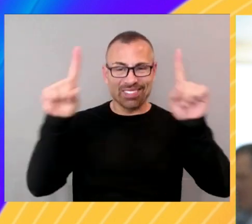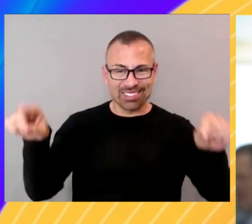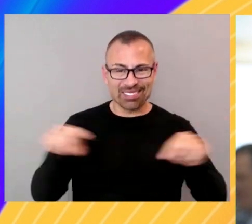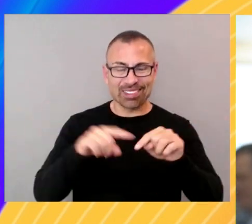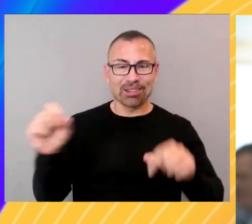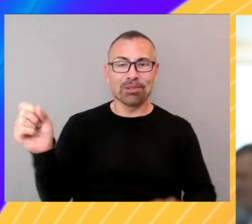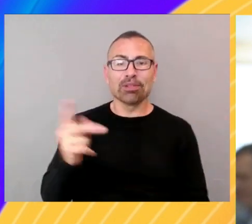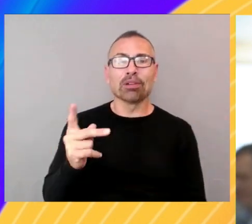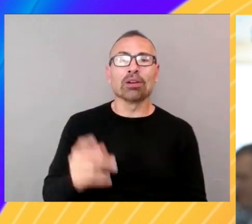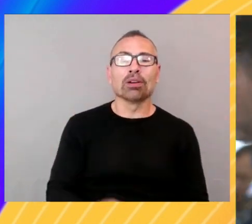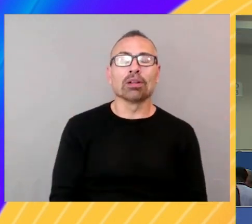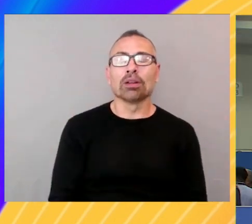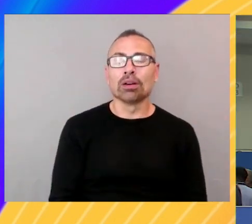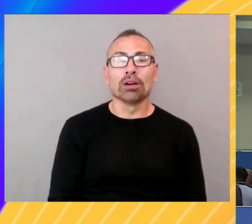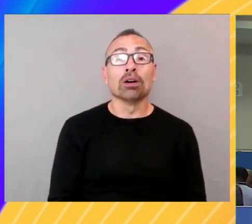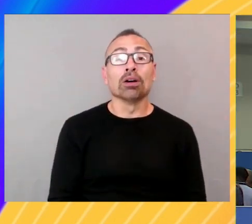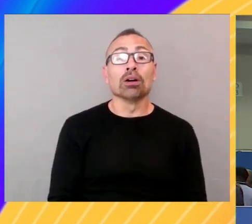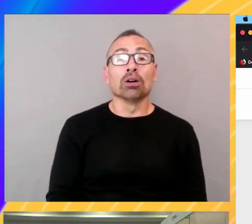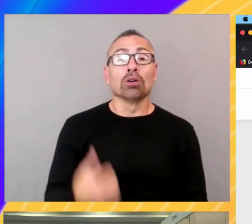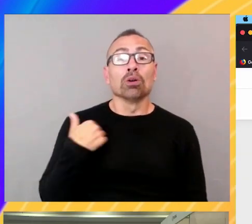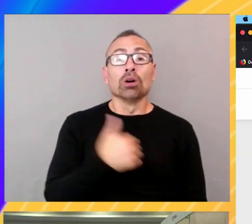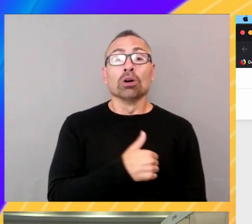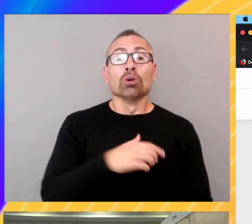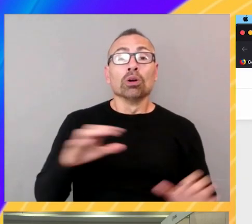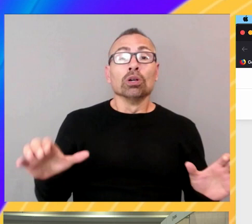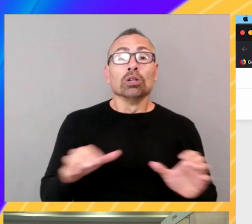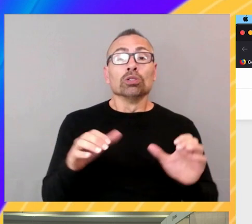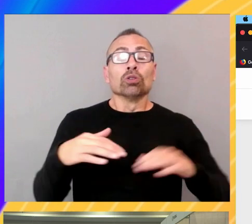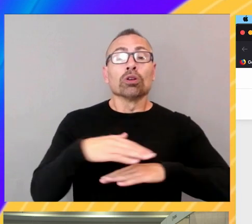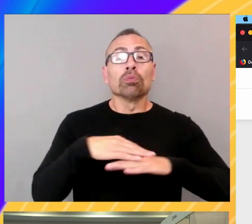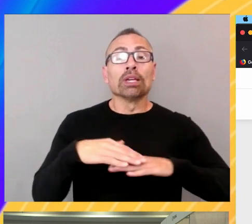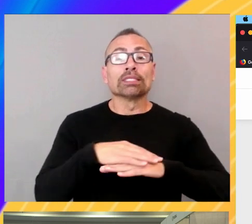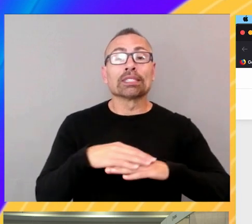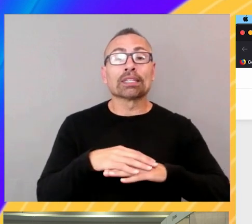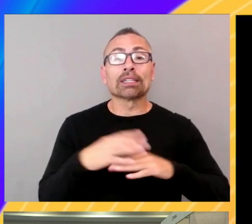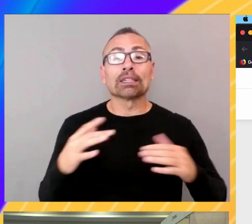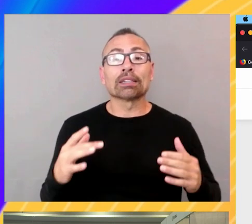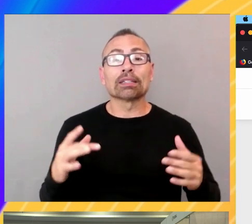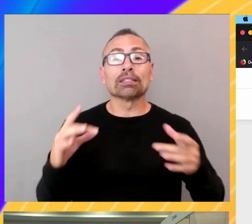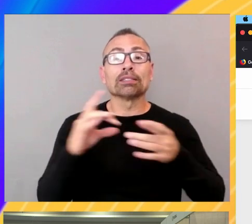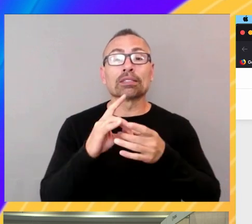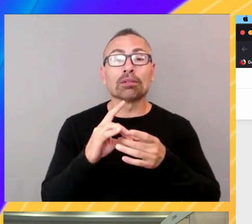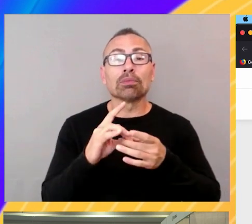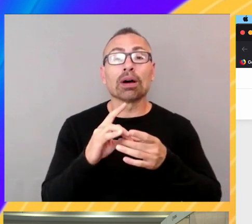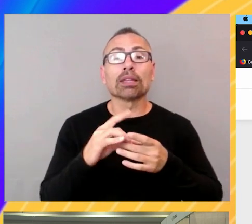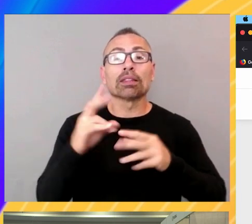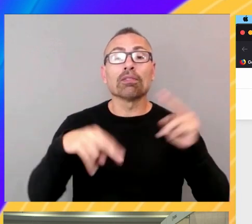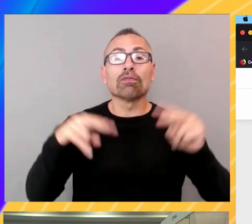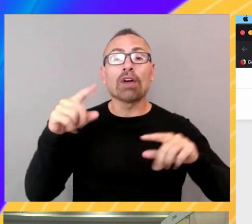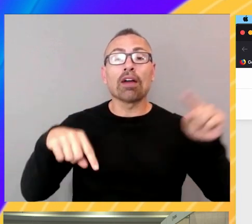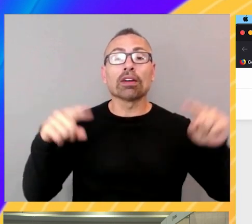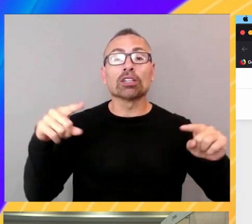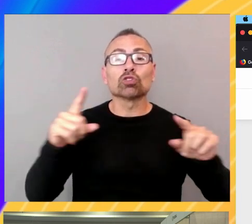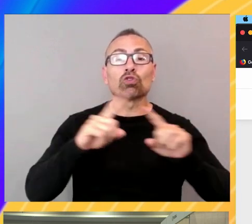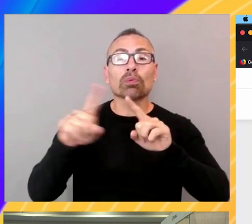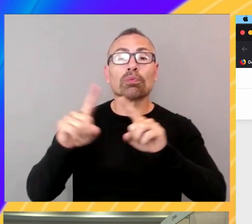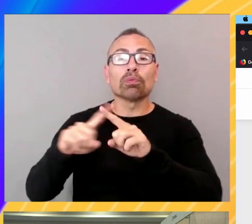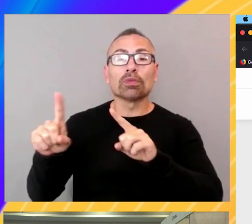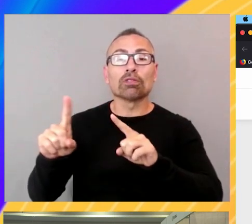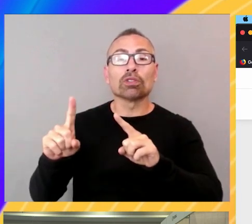what we're doing basically is combining the variants, the raw variants from 1,000 Genomes, and joining it with the annotations